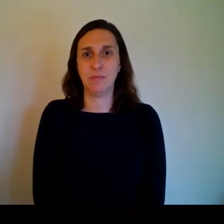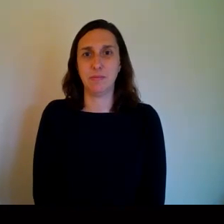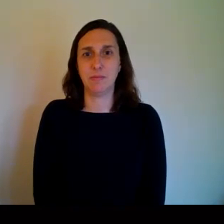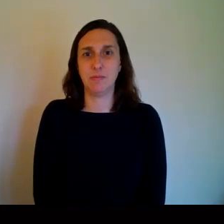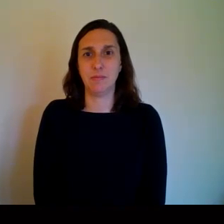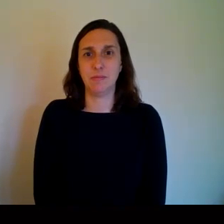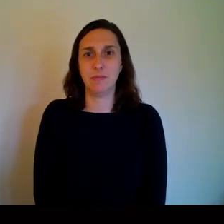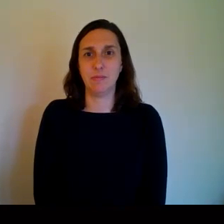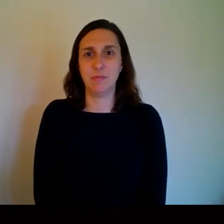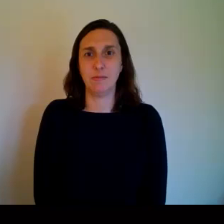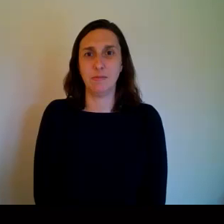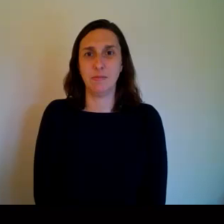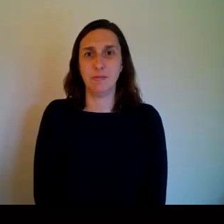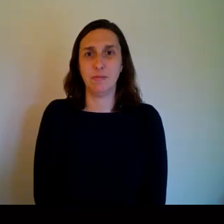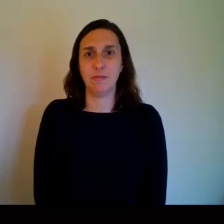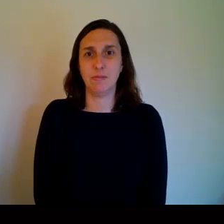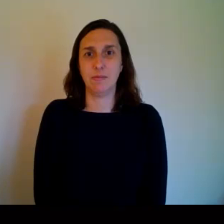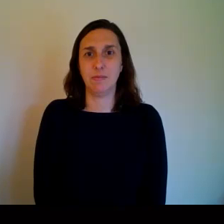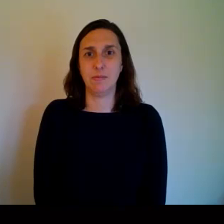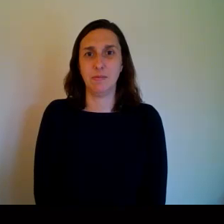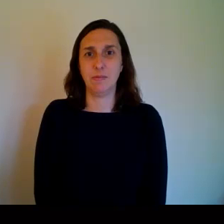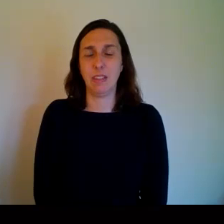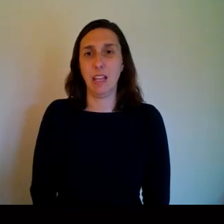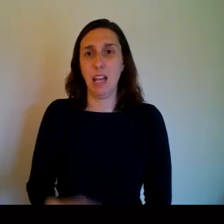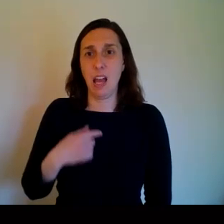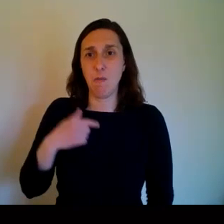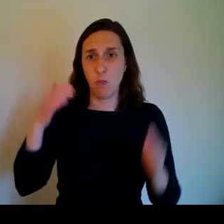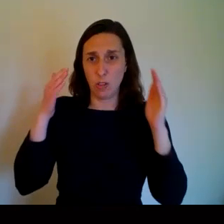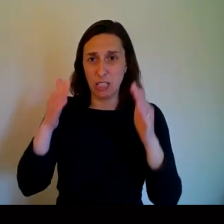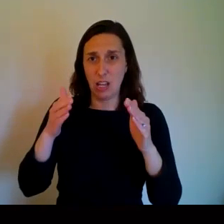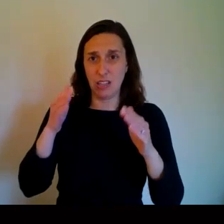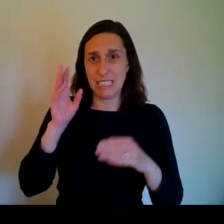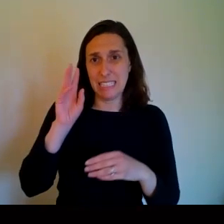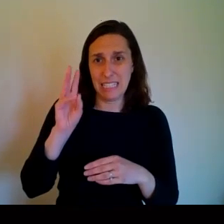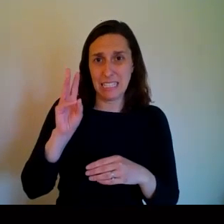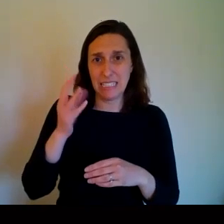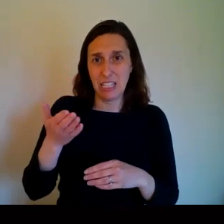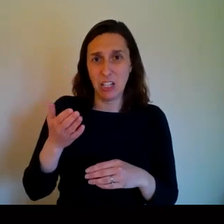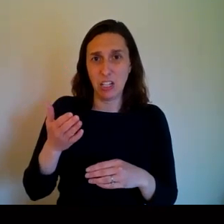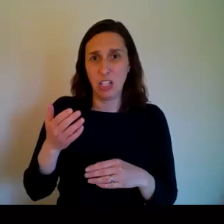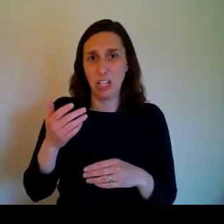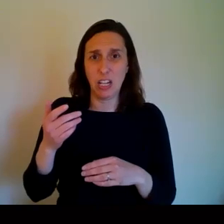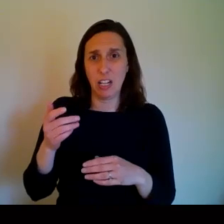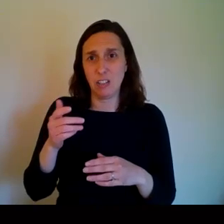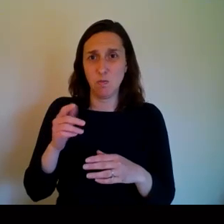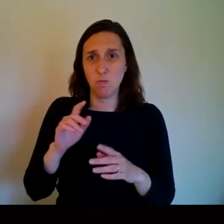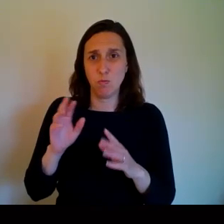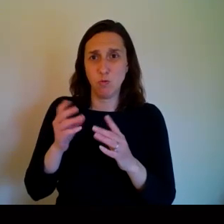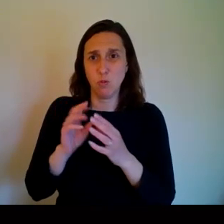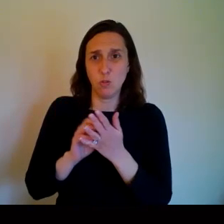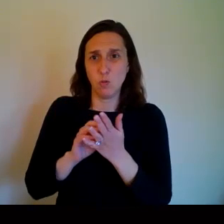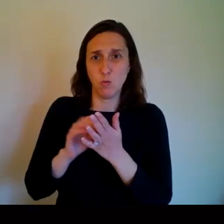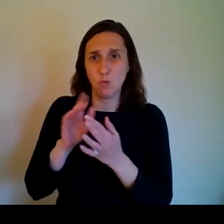400. And I'm just focusing on the 6. 6 times 6 is 36. I get 2 zeros. Divide by 9, that's 4. I still have 2